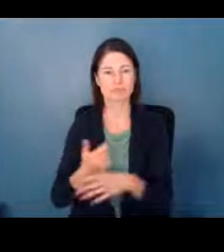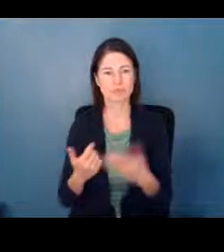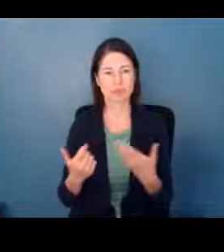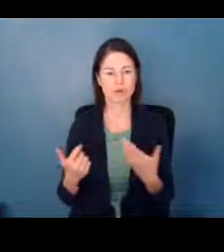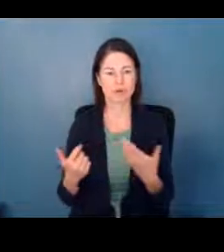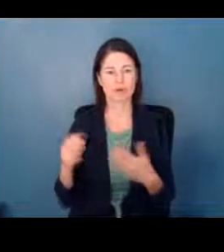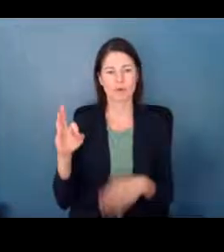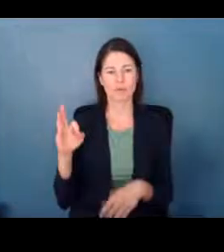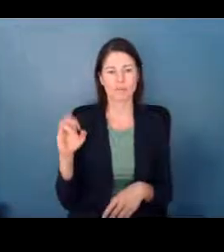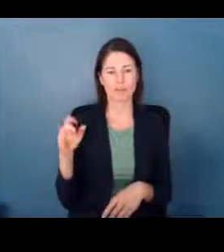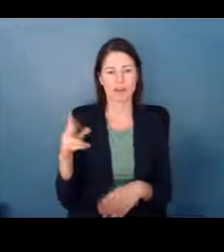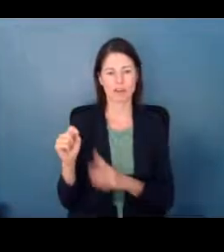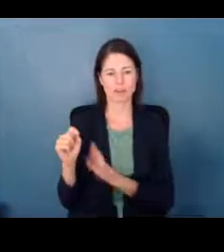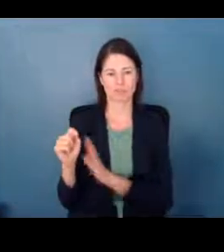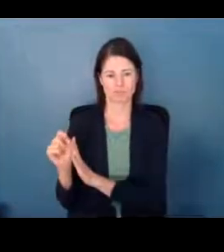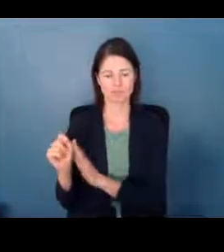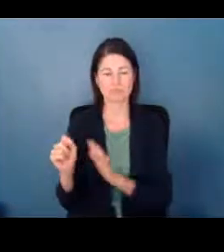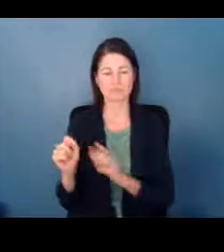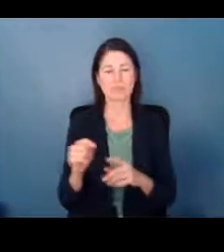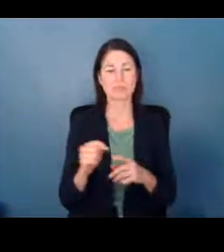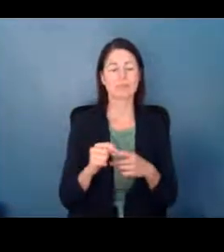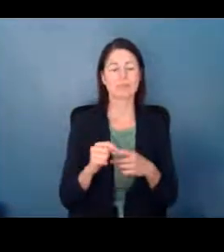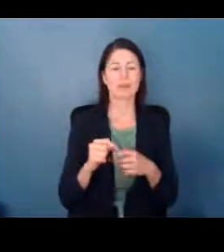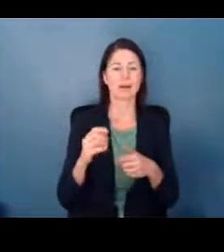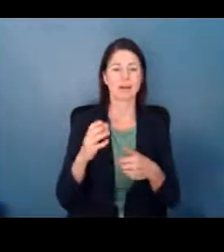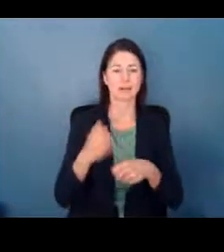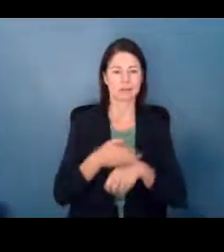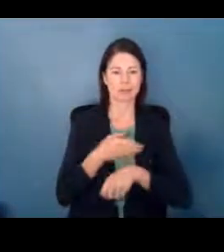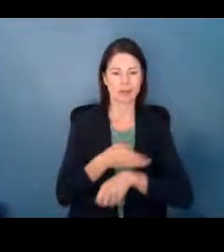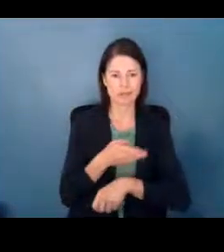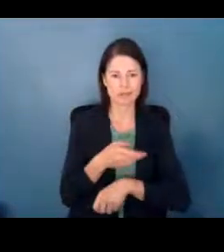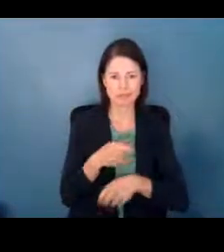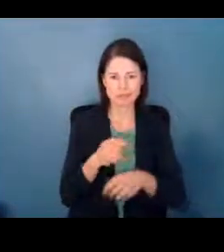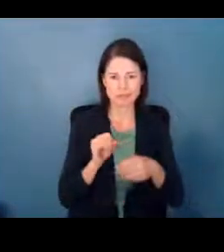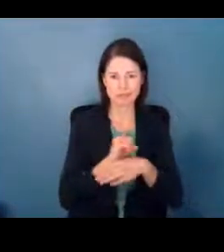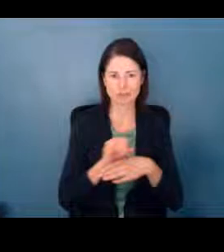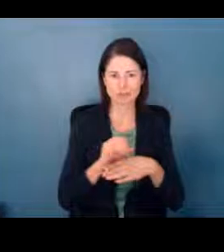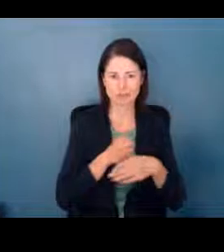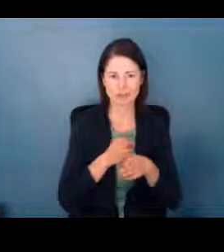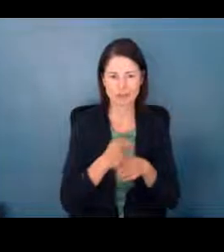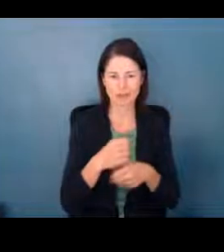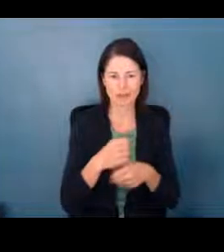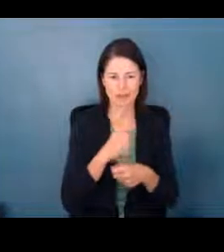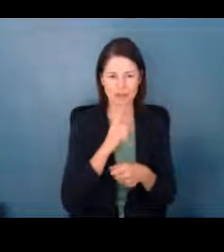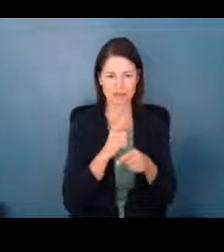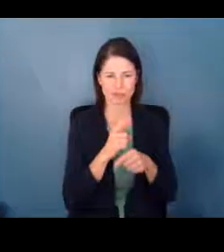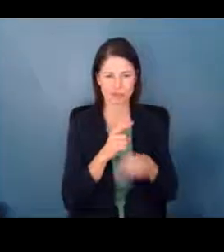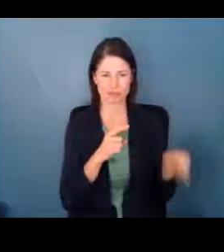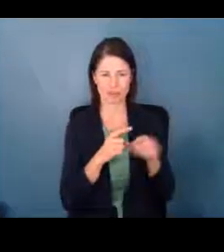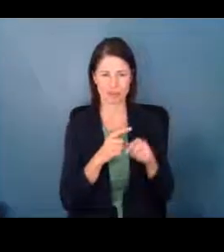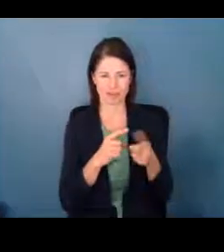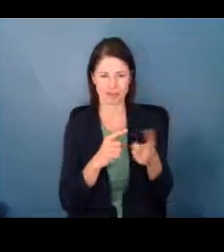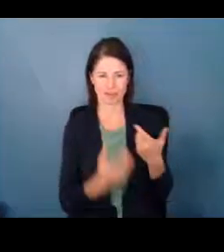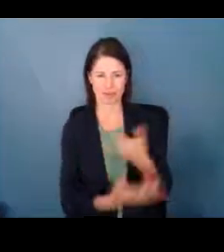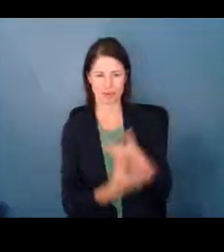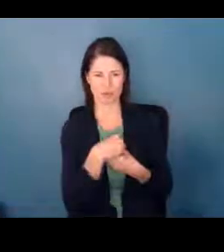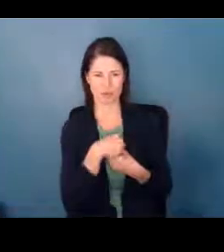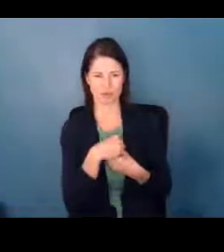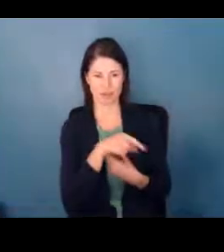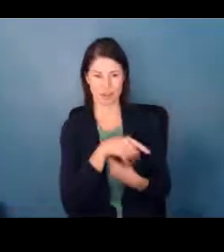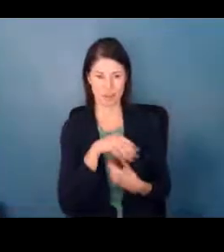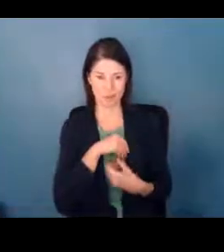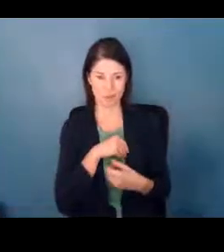that the construction industry is being considered, and that our employers who own all those vehicles that are on the